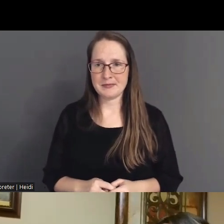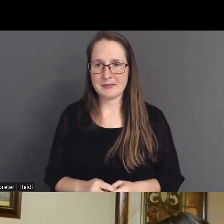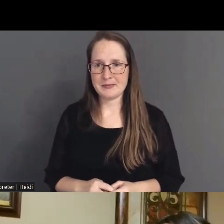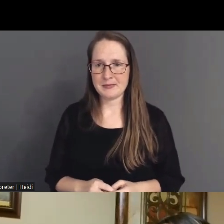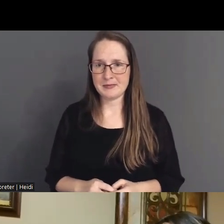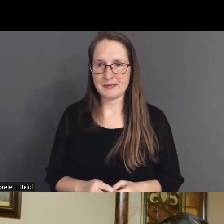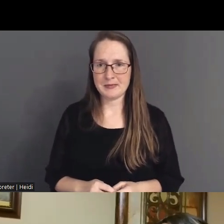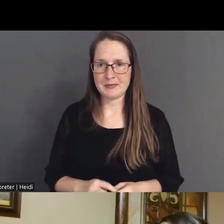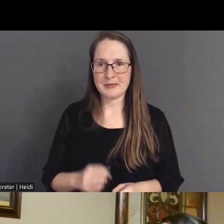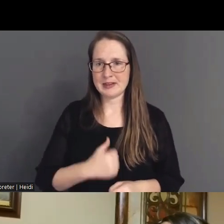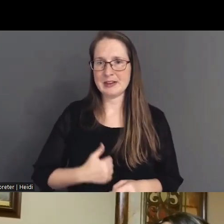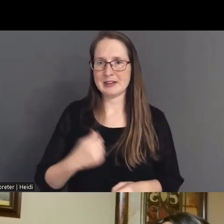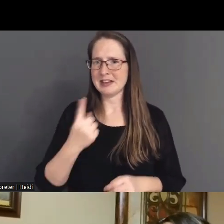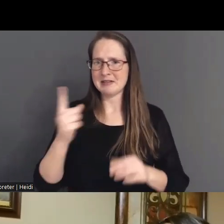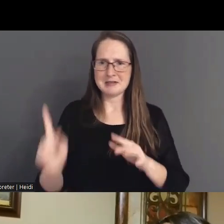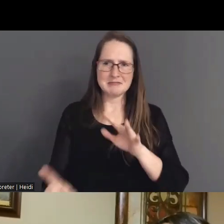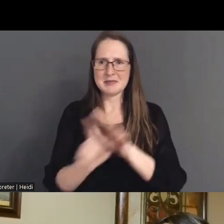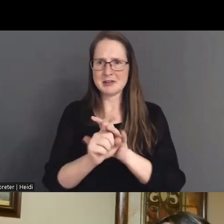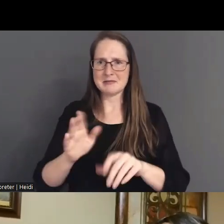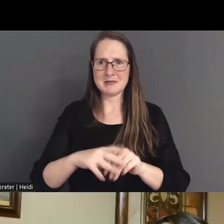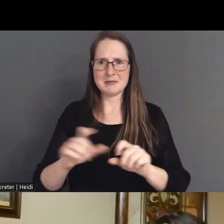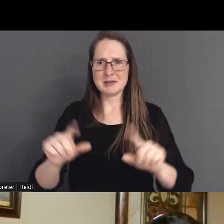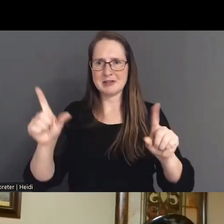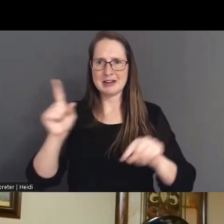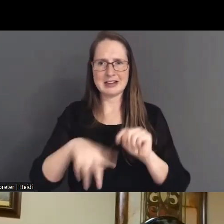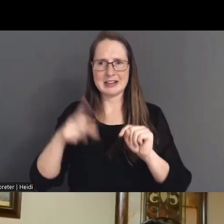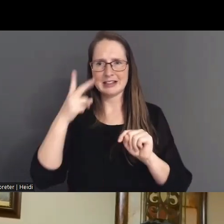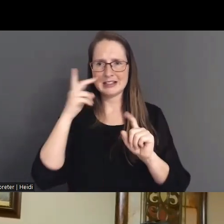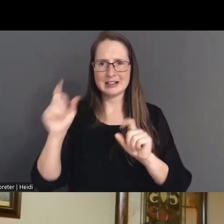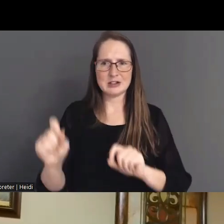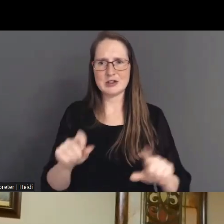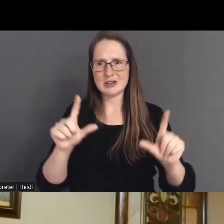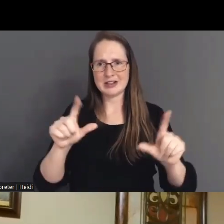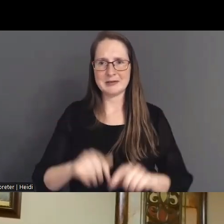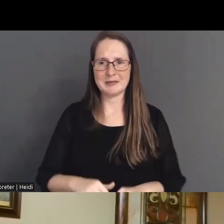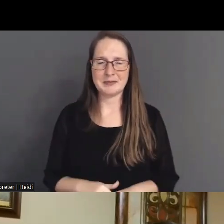I'm sorry, something popped up on my screen. I can't see the screen. Let me just look at